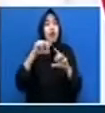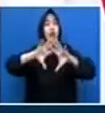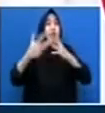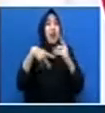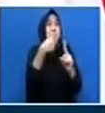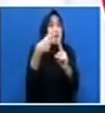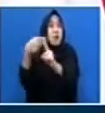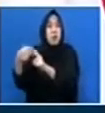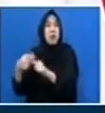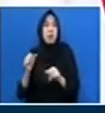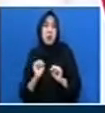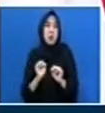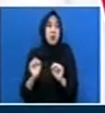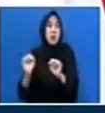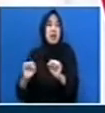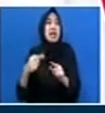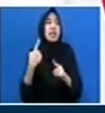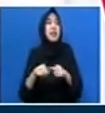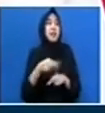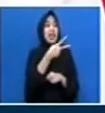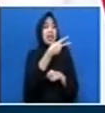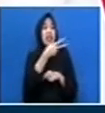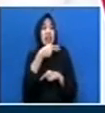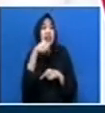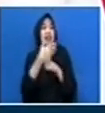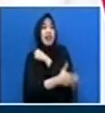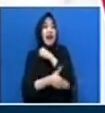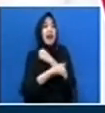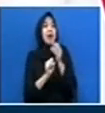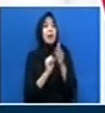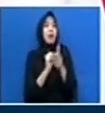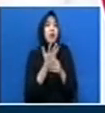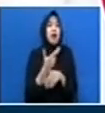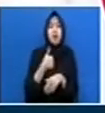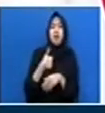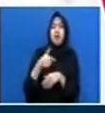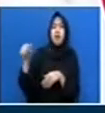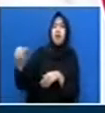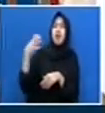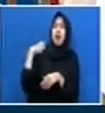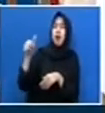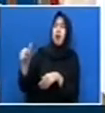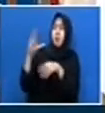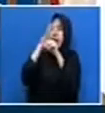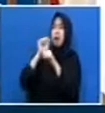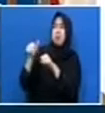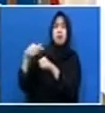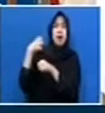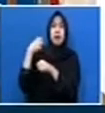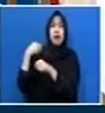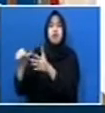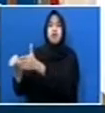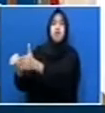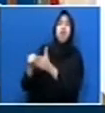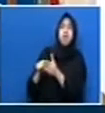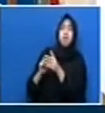say, many countries in developing countries, including Indonesia, we kind of expect more effort from the states.